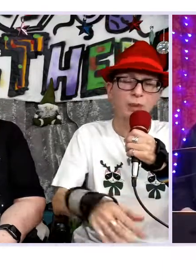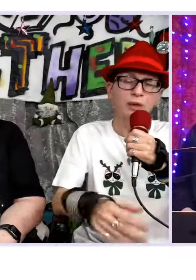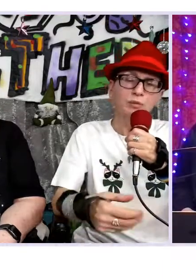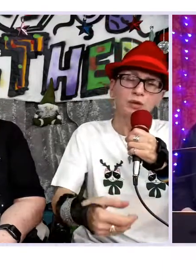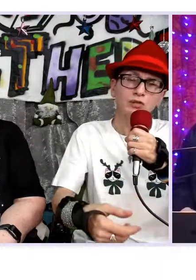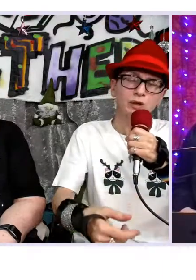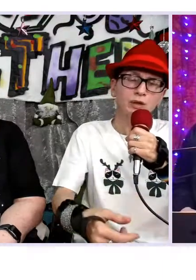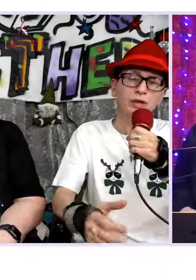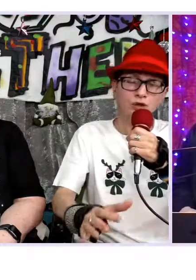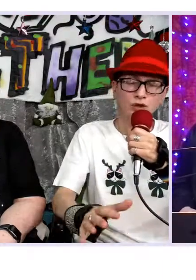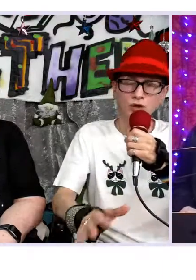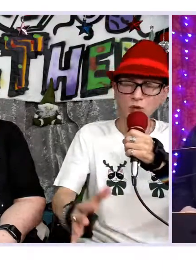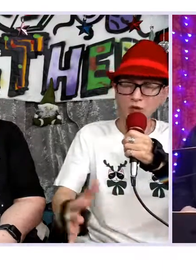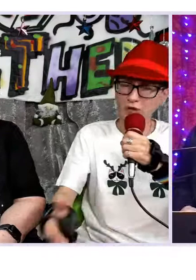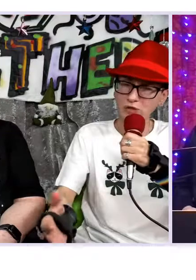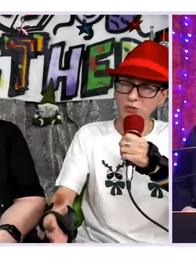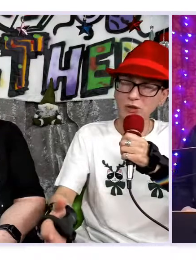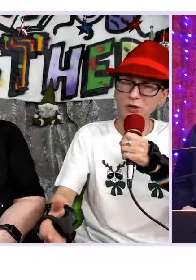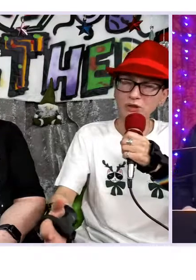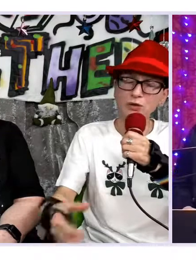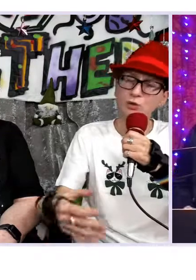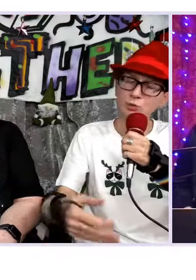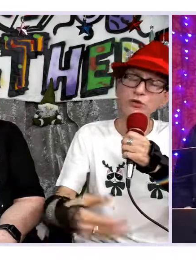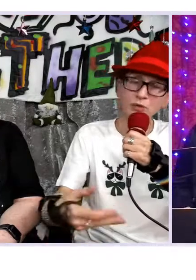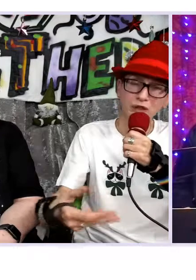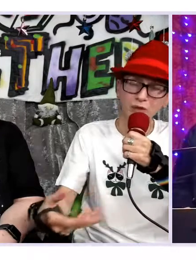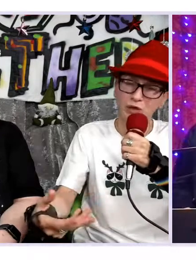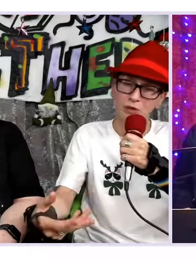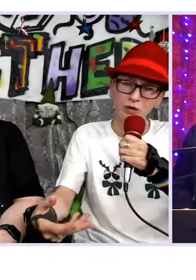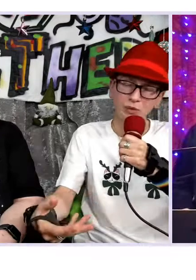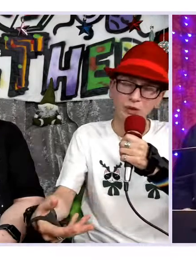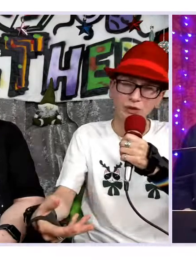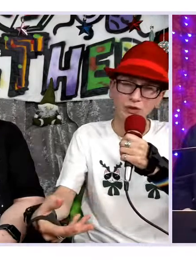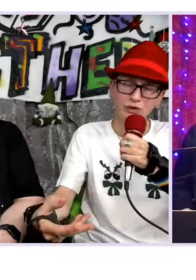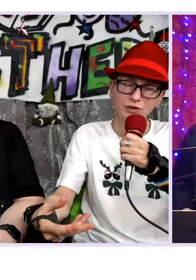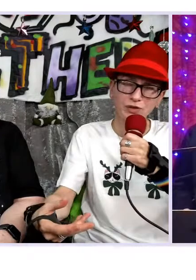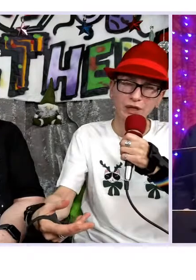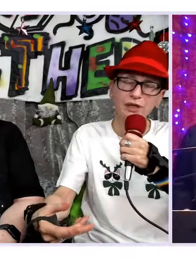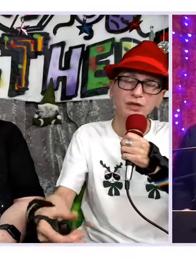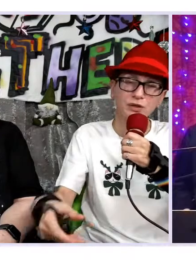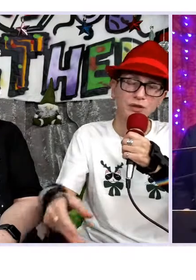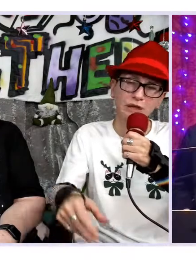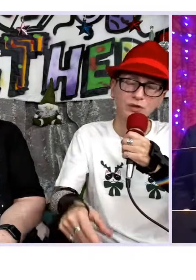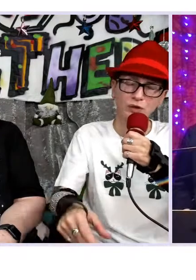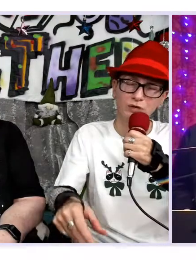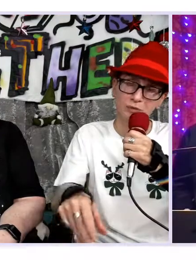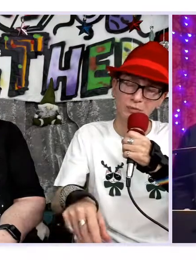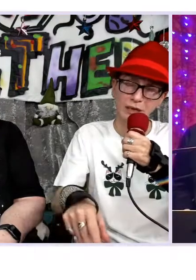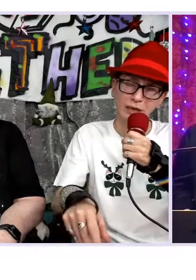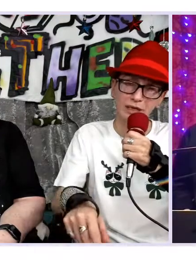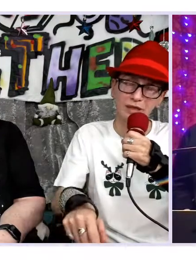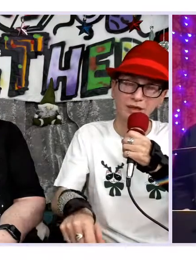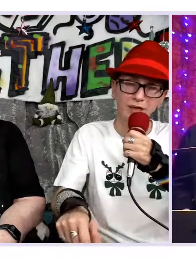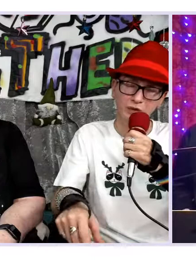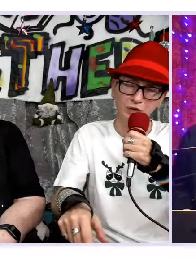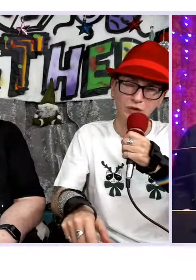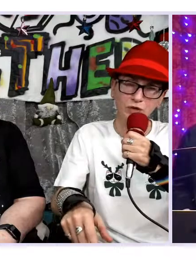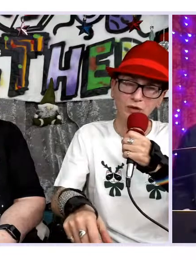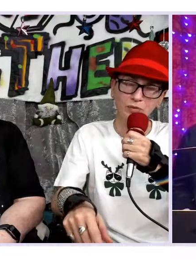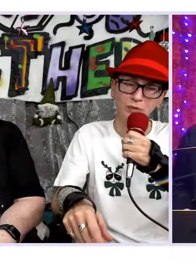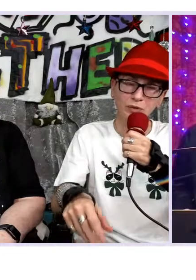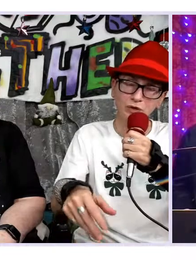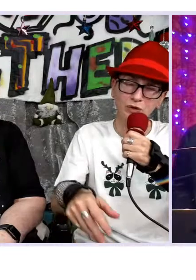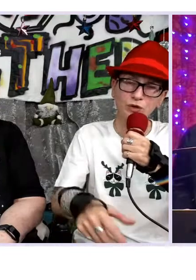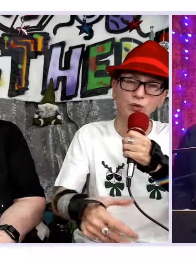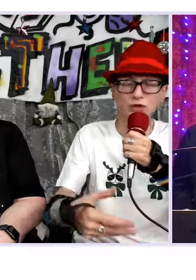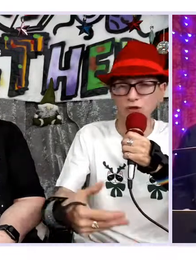for it, but they made a short live piece that would have become a longer piece, and instead they've gone back in the